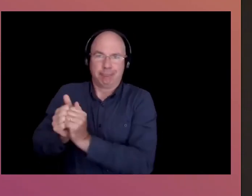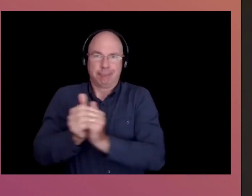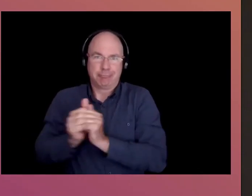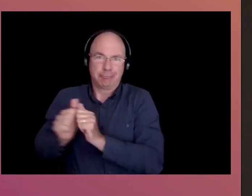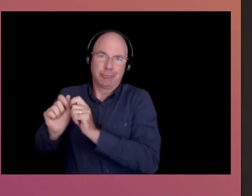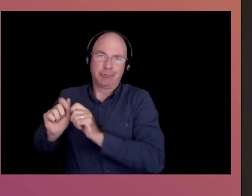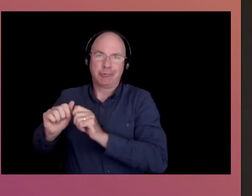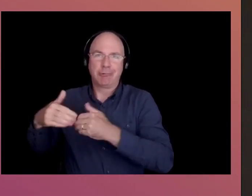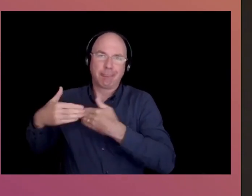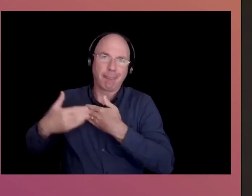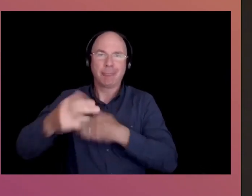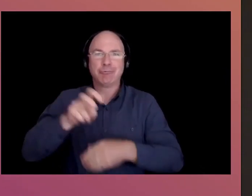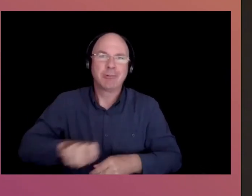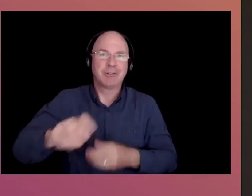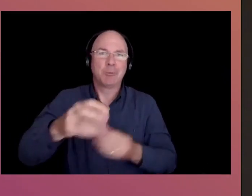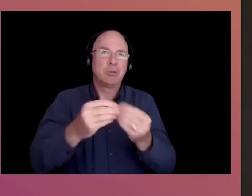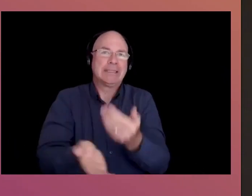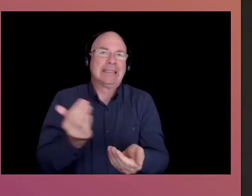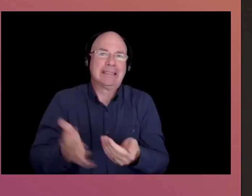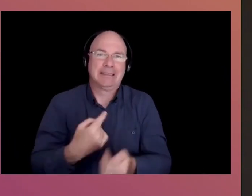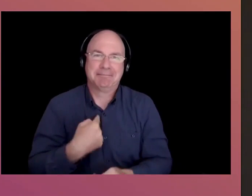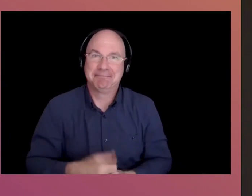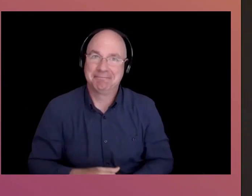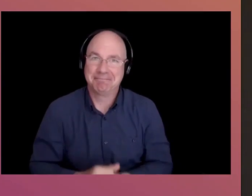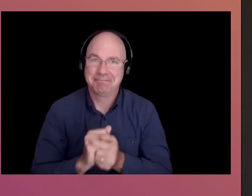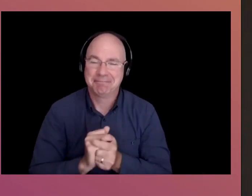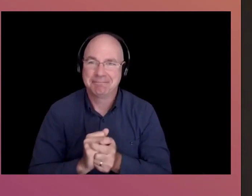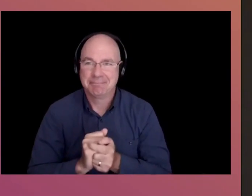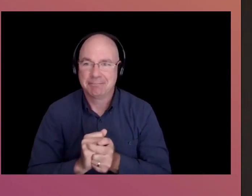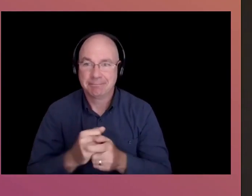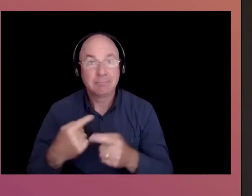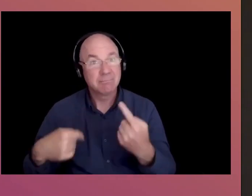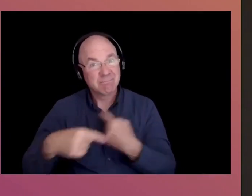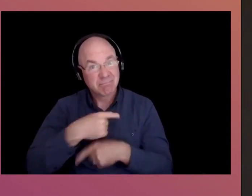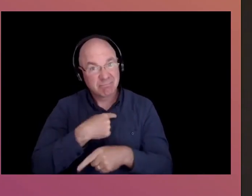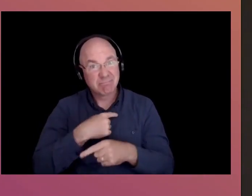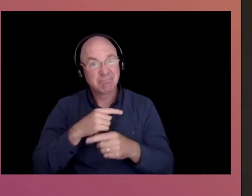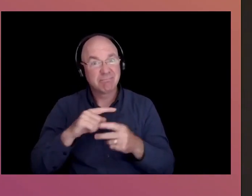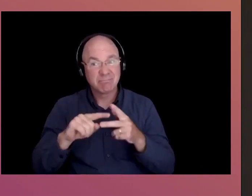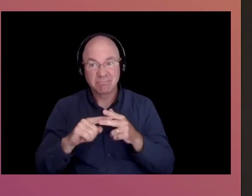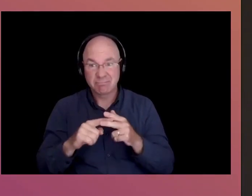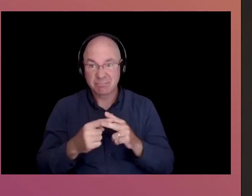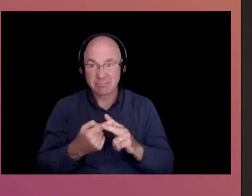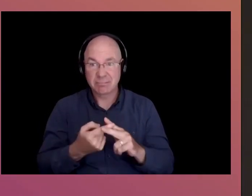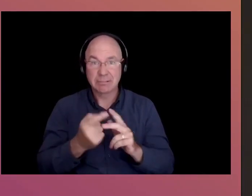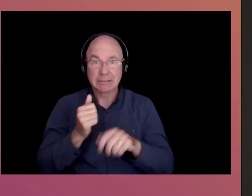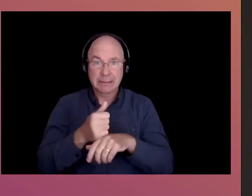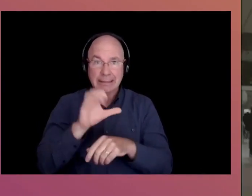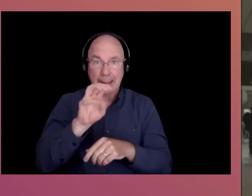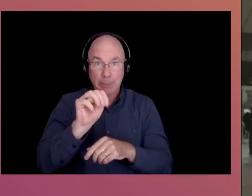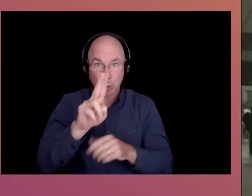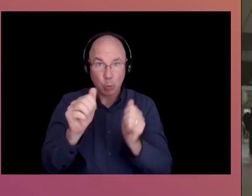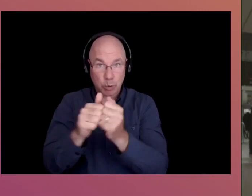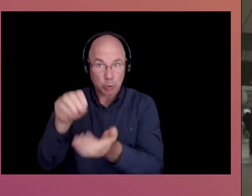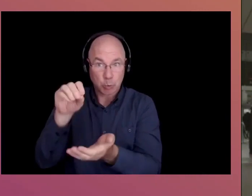much easier. We started prototyping it at CMU with students.